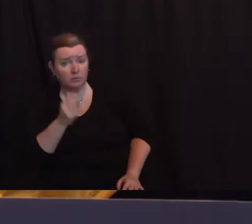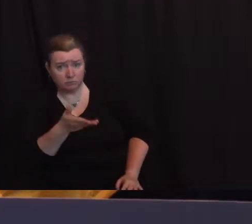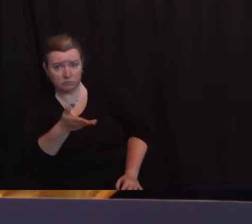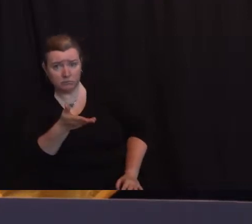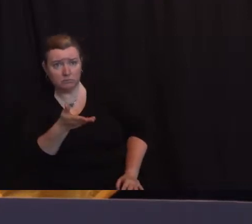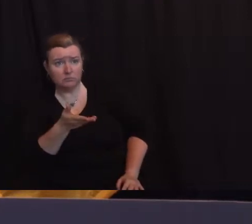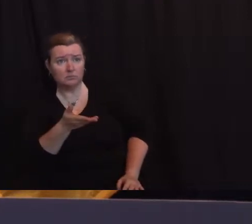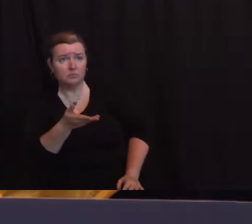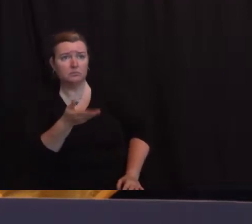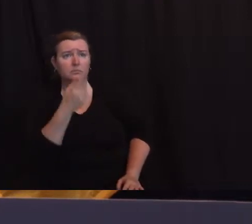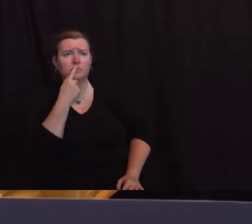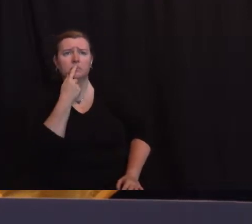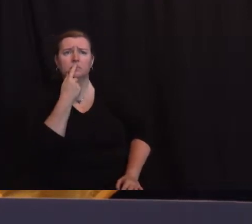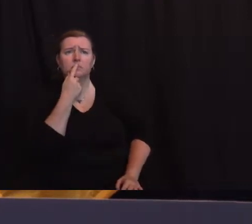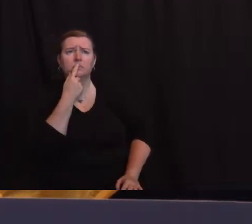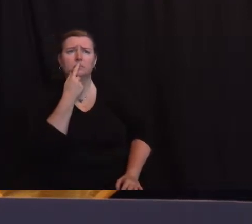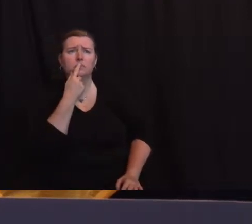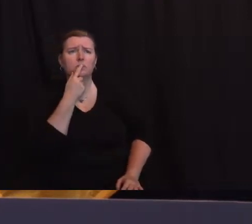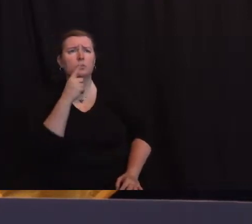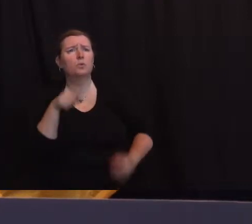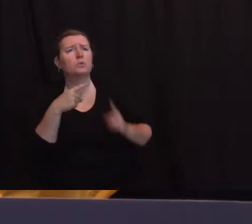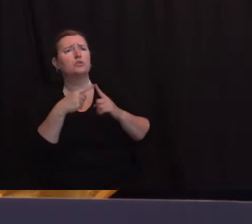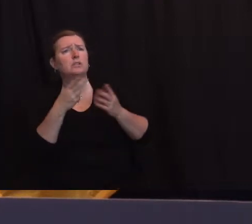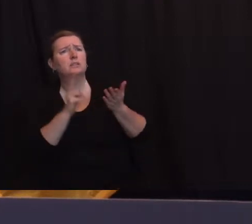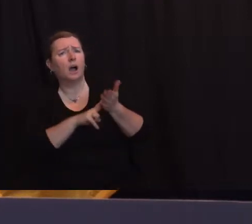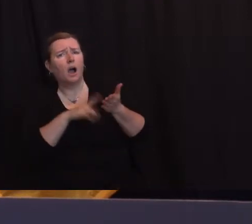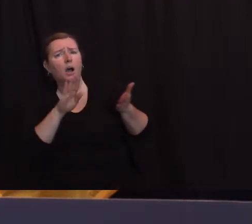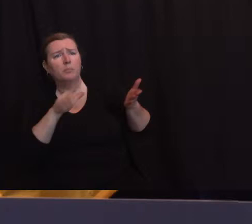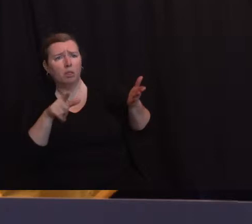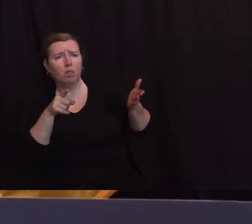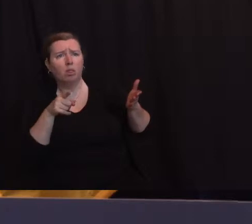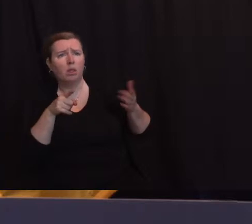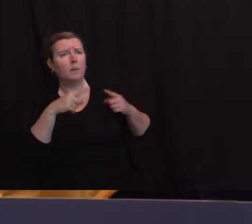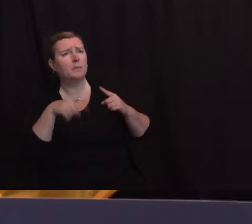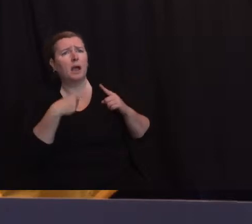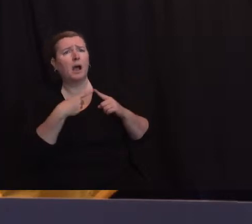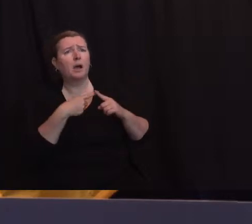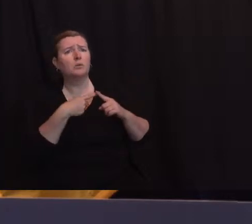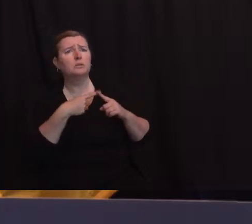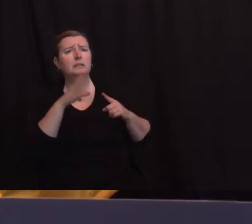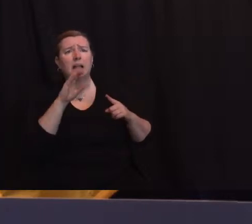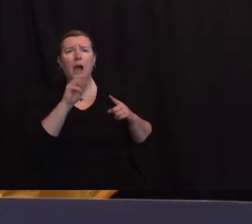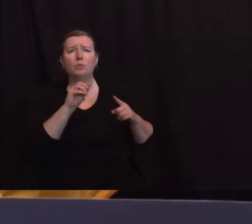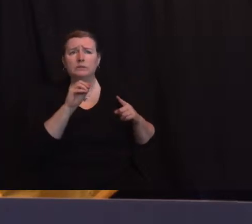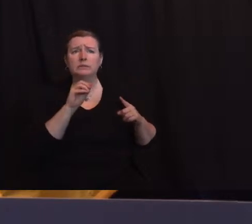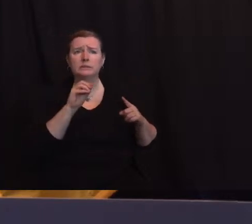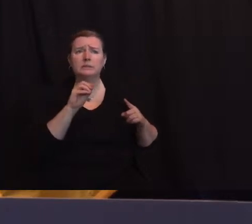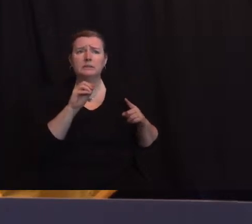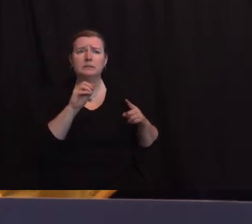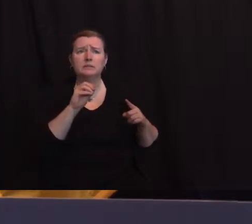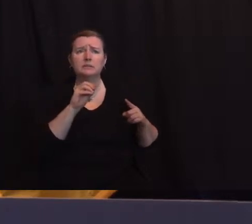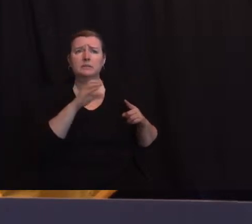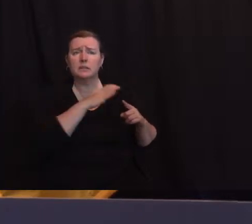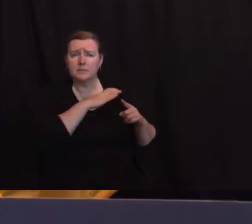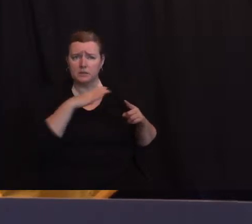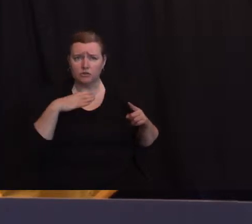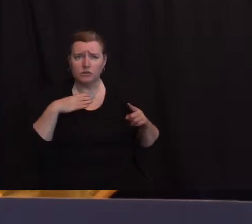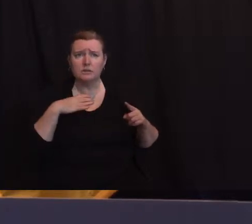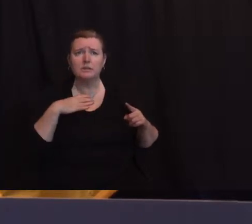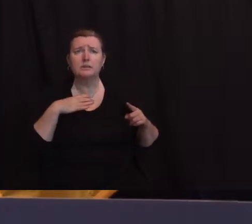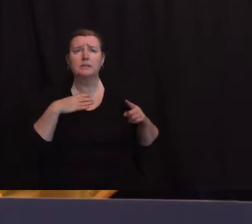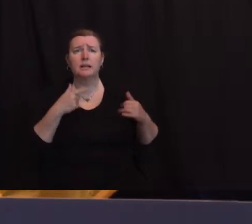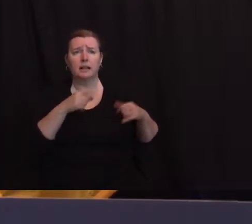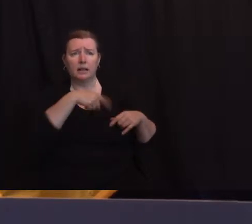bill changing the timeline for members of county committee organizations or rather for county committees to hold reorganizations?